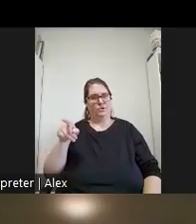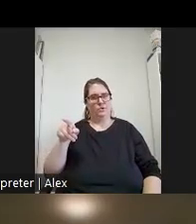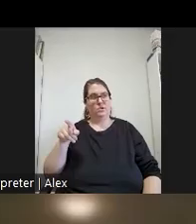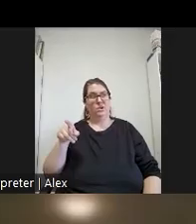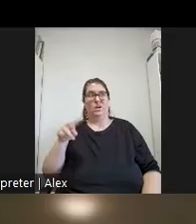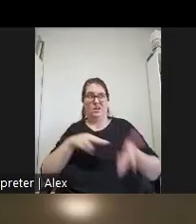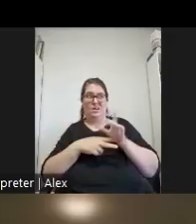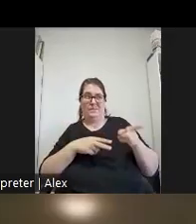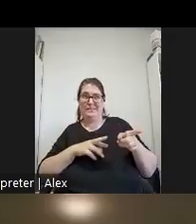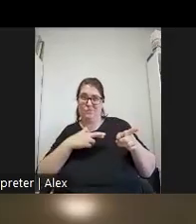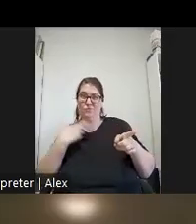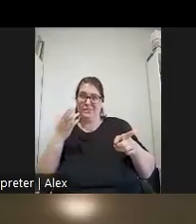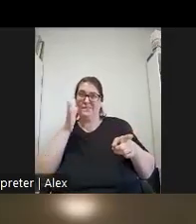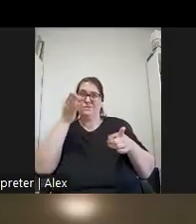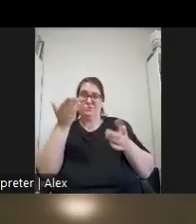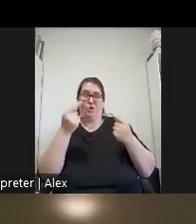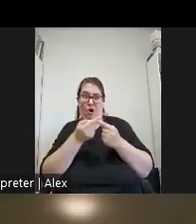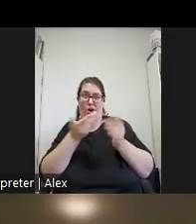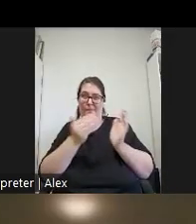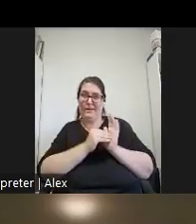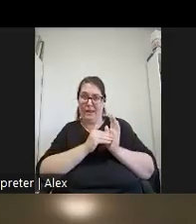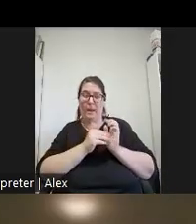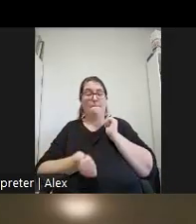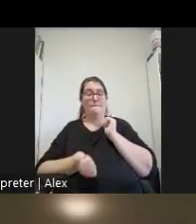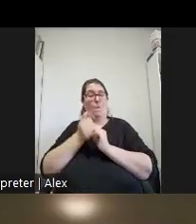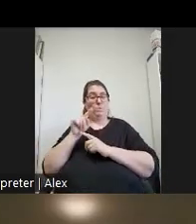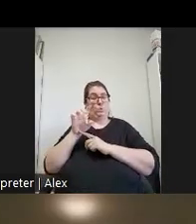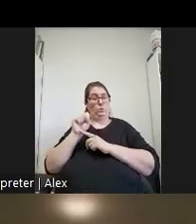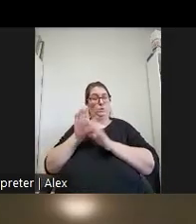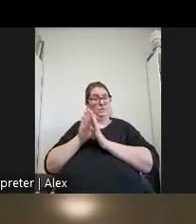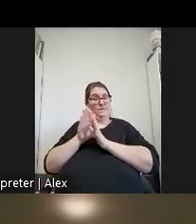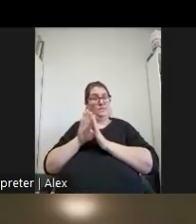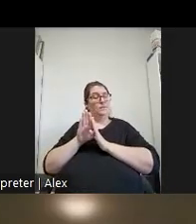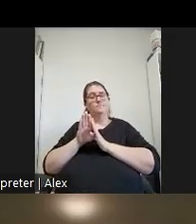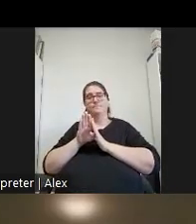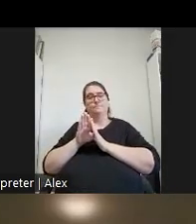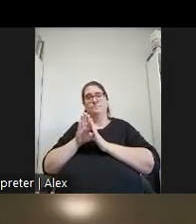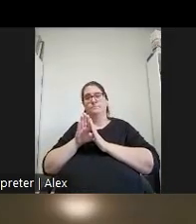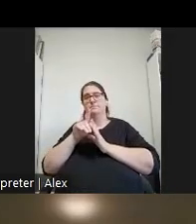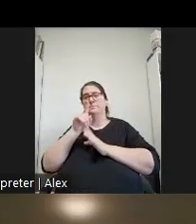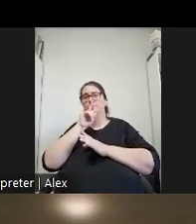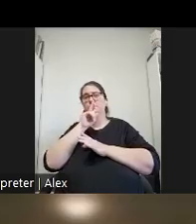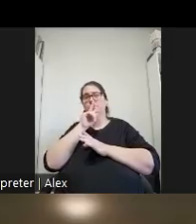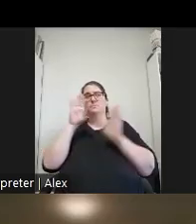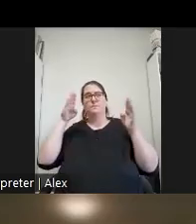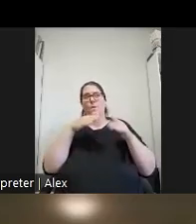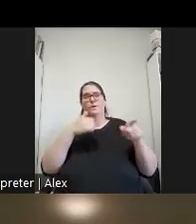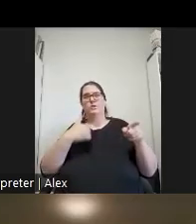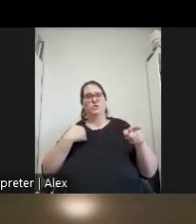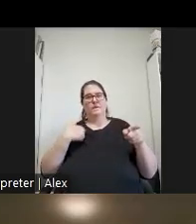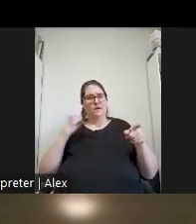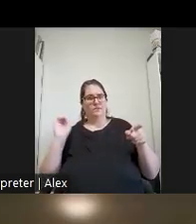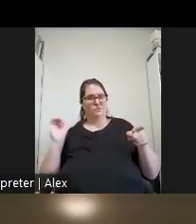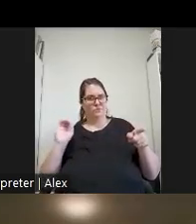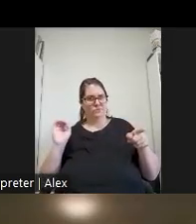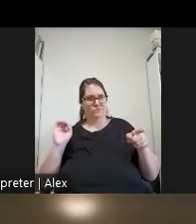is focused on. Most tools that are developed do not have any major input from survivors. We also